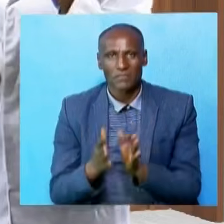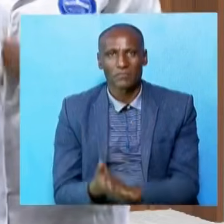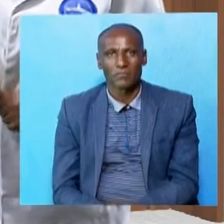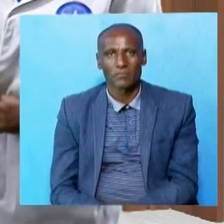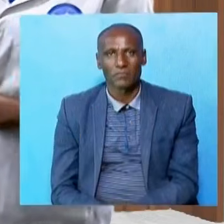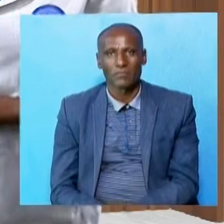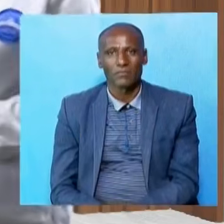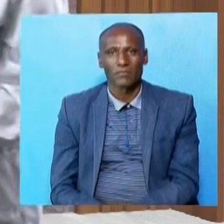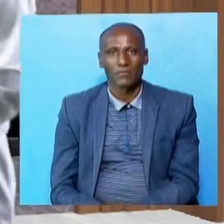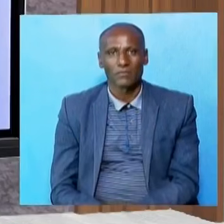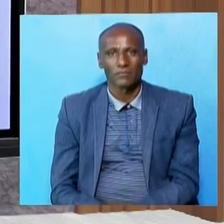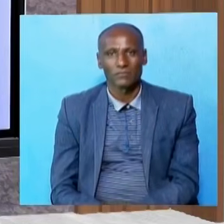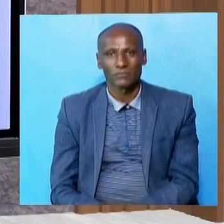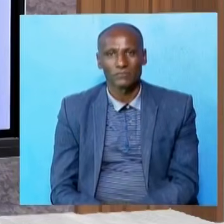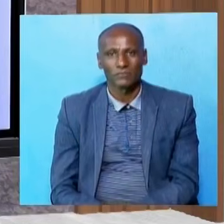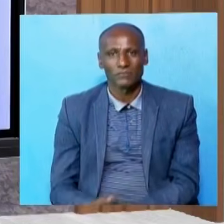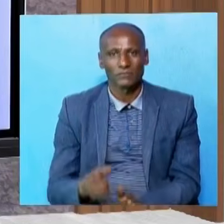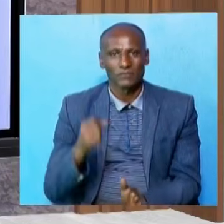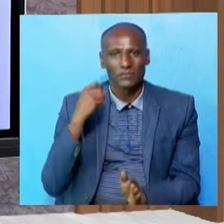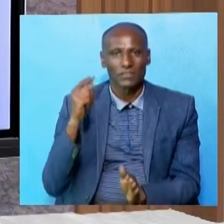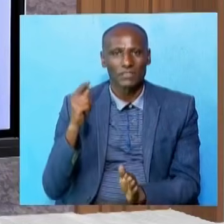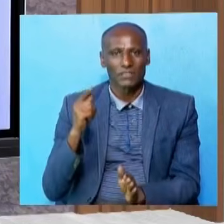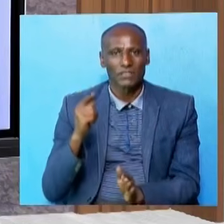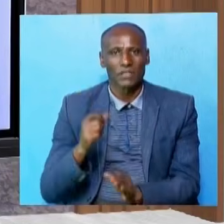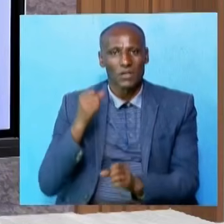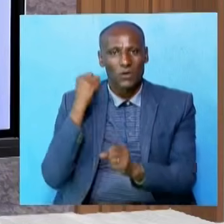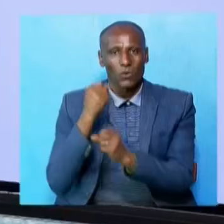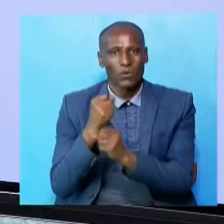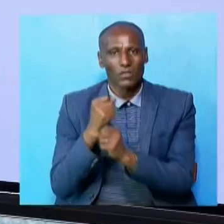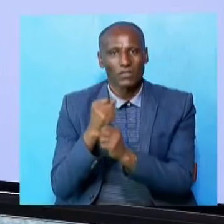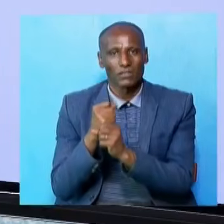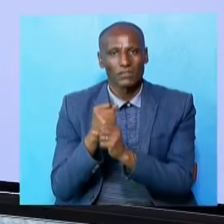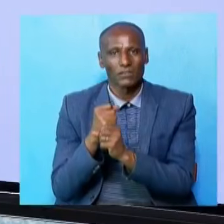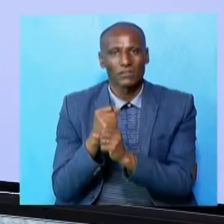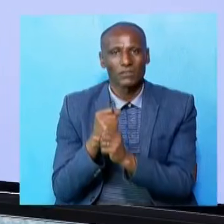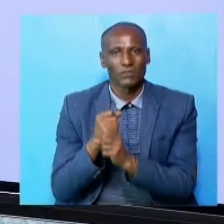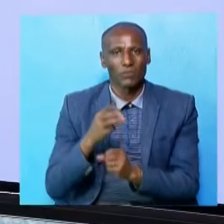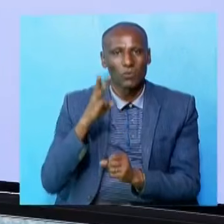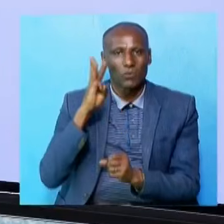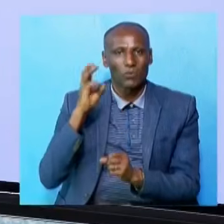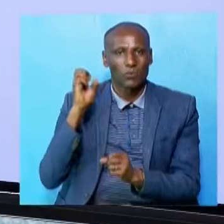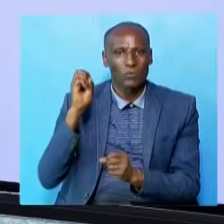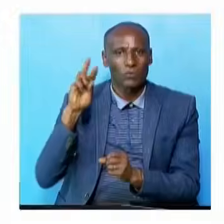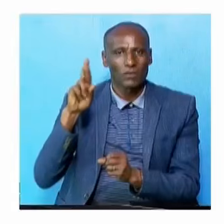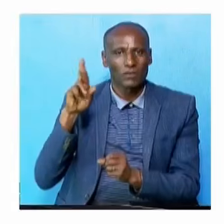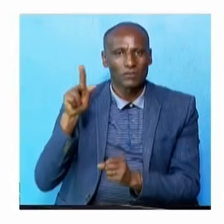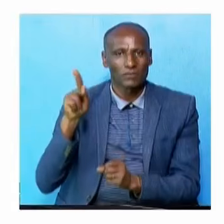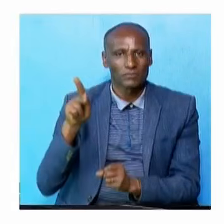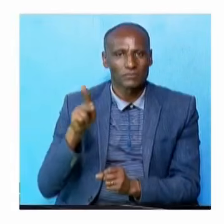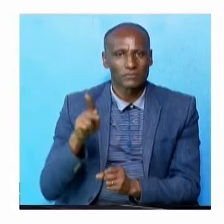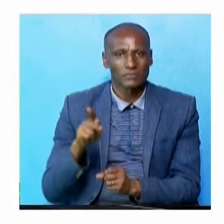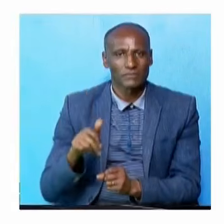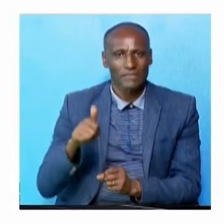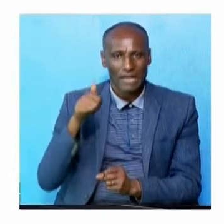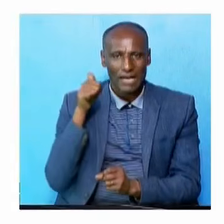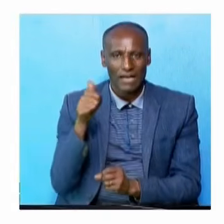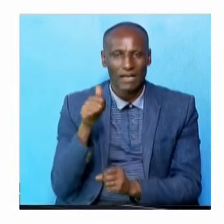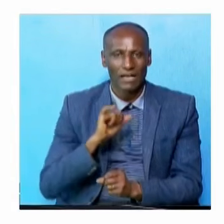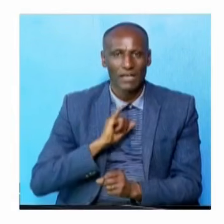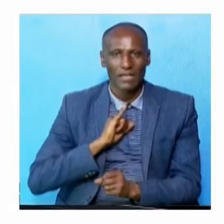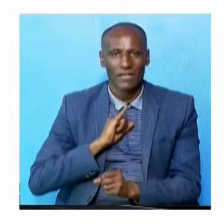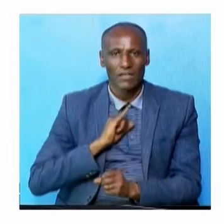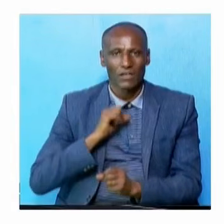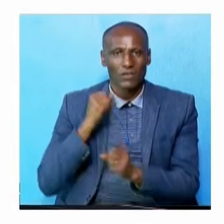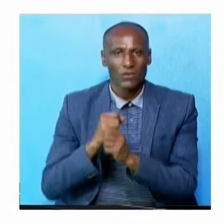Let's do it together. All right. Work. Let us use the word work. I worked